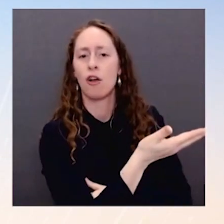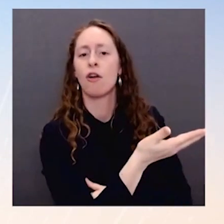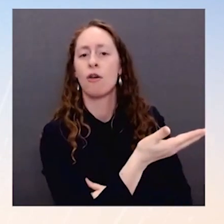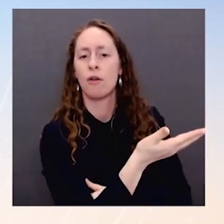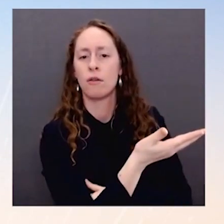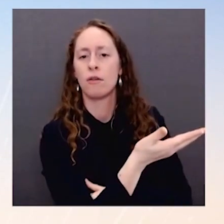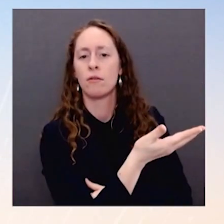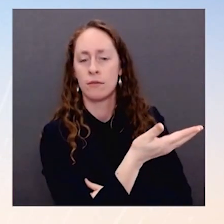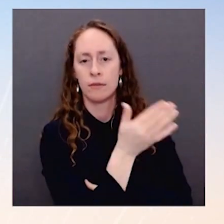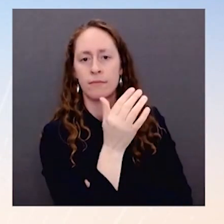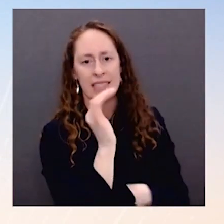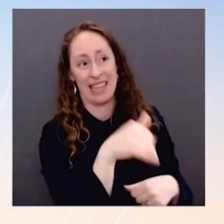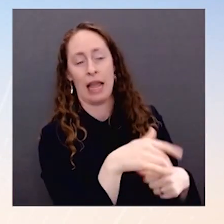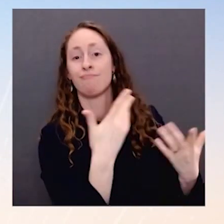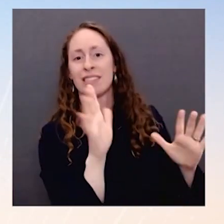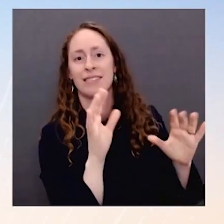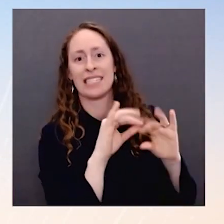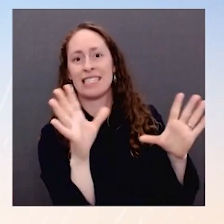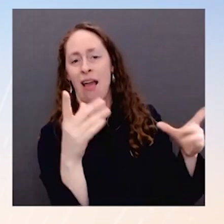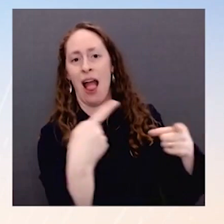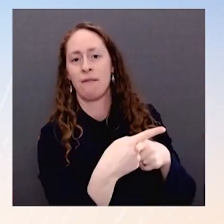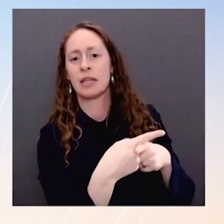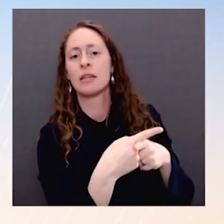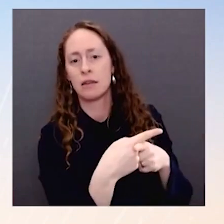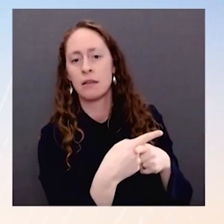direct conflict, and potentially a war with Russia, which is something we are not planning to be a part of.